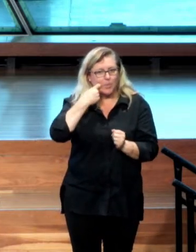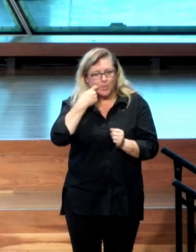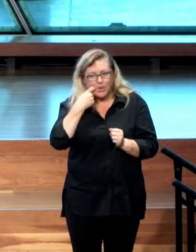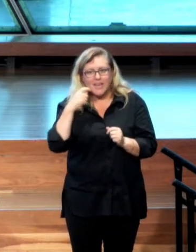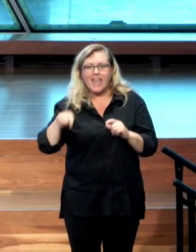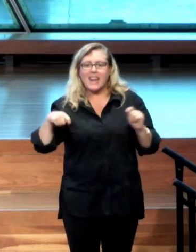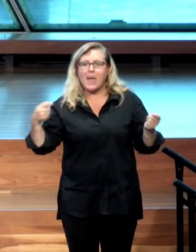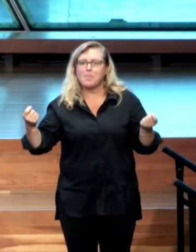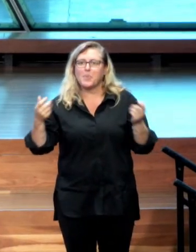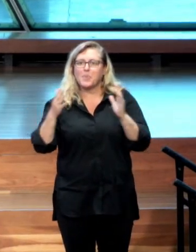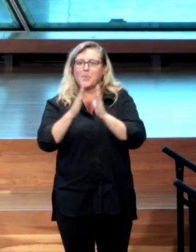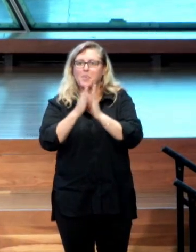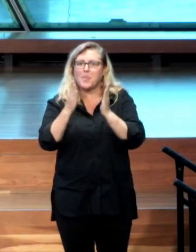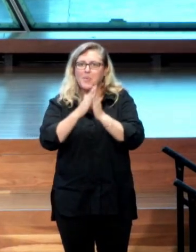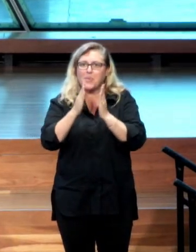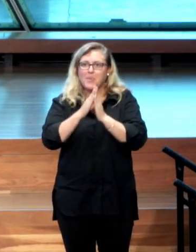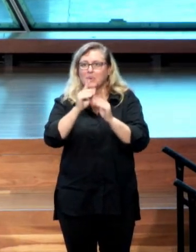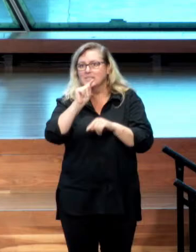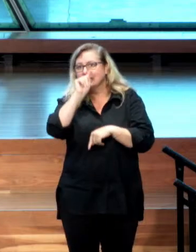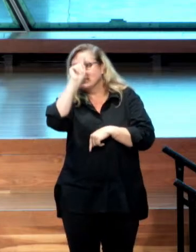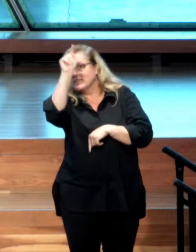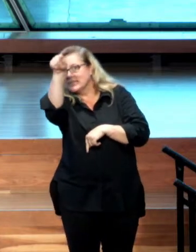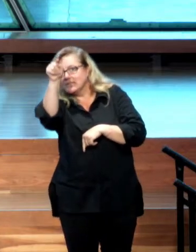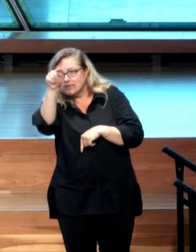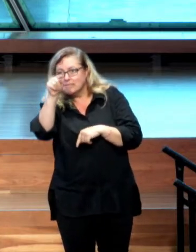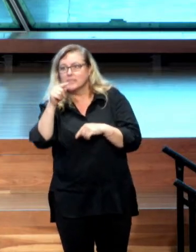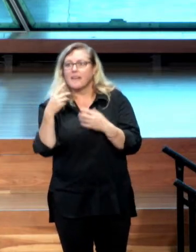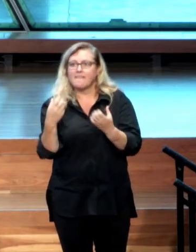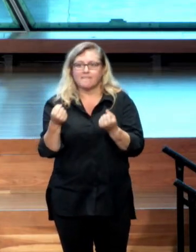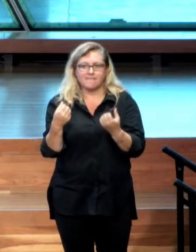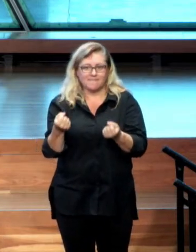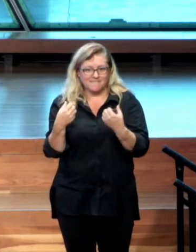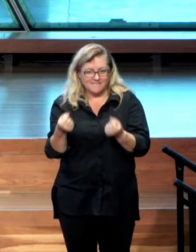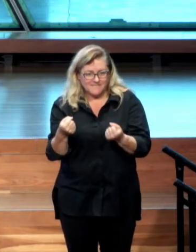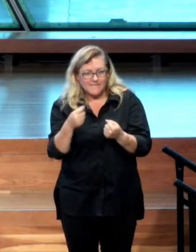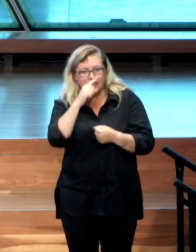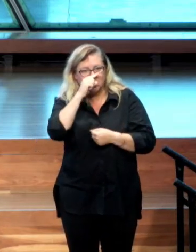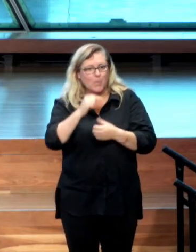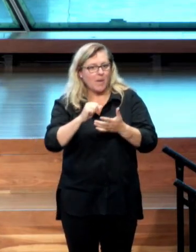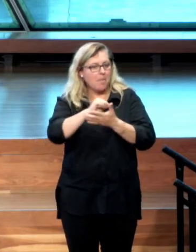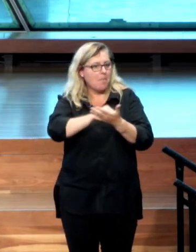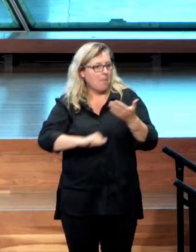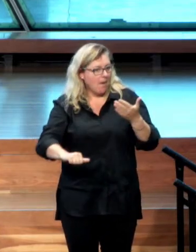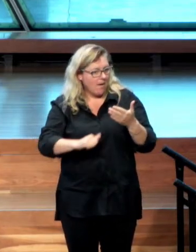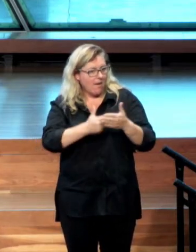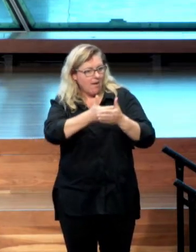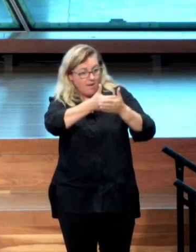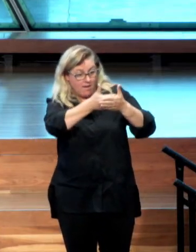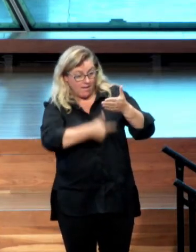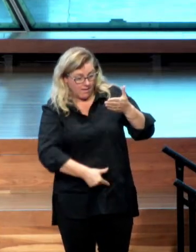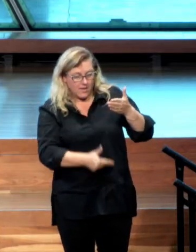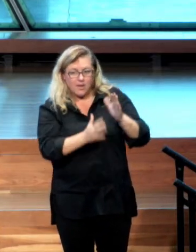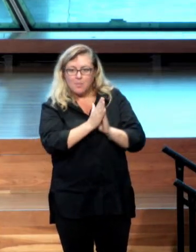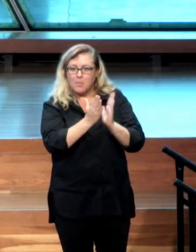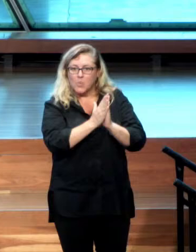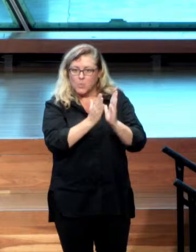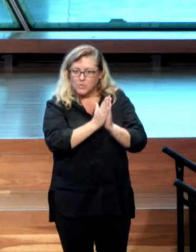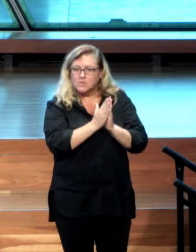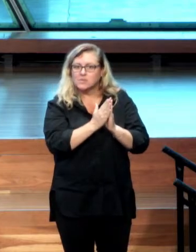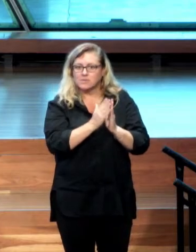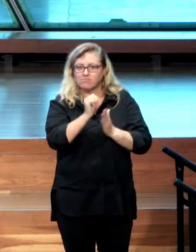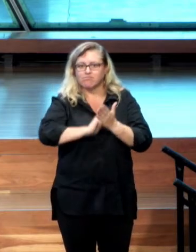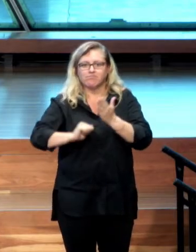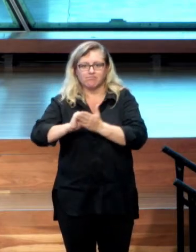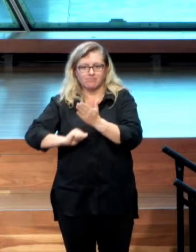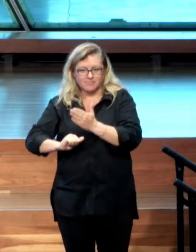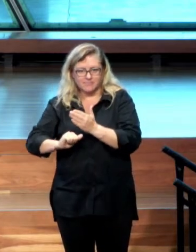Neighbourhood Books is situated here as well, so you can actually purchase the shortlisted books from there, and you